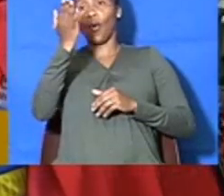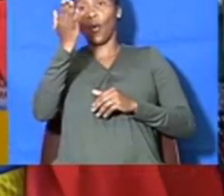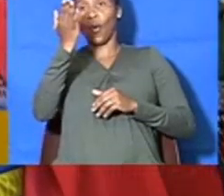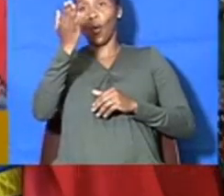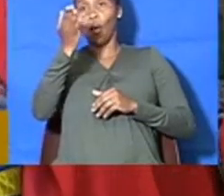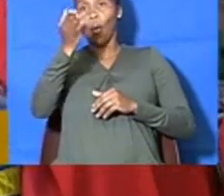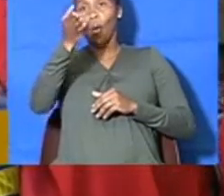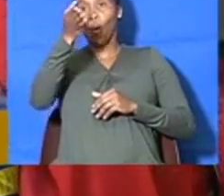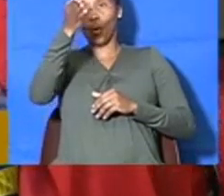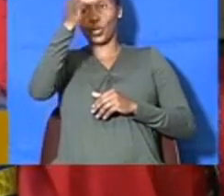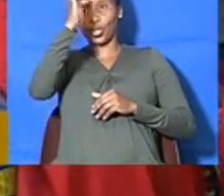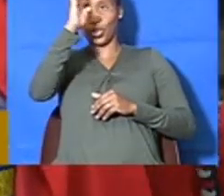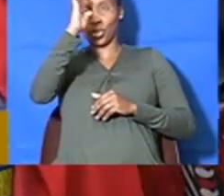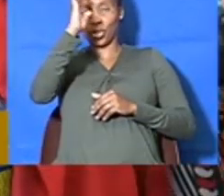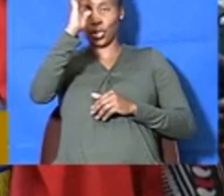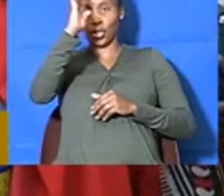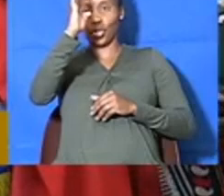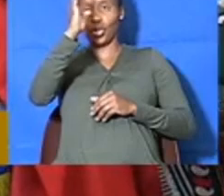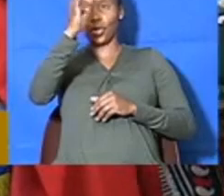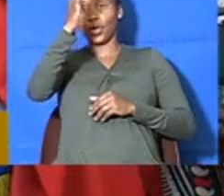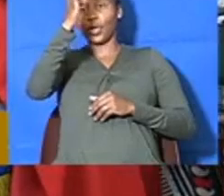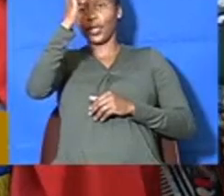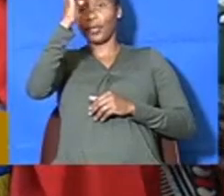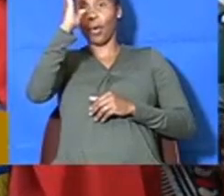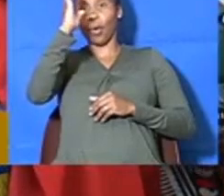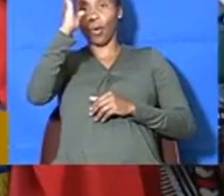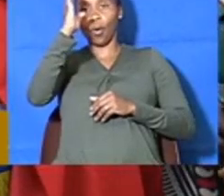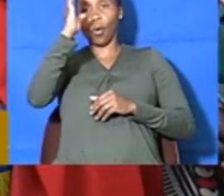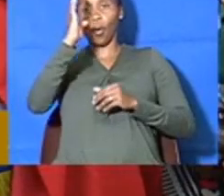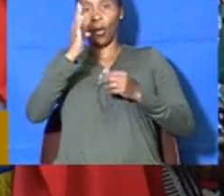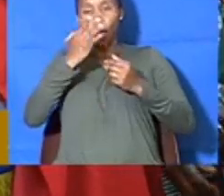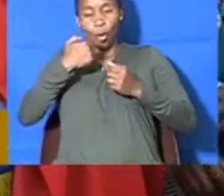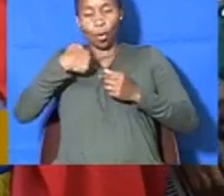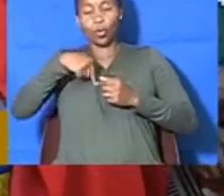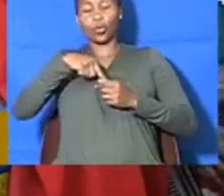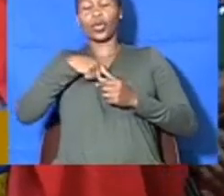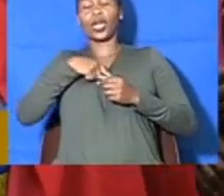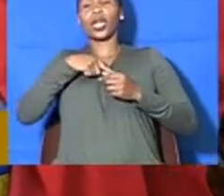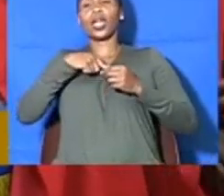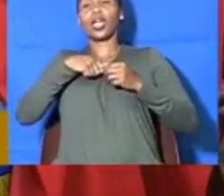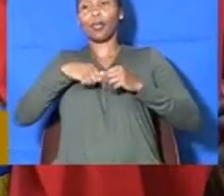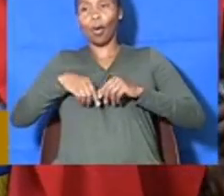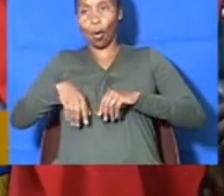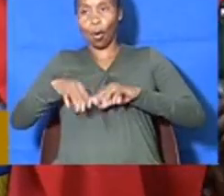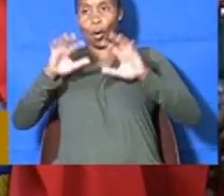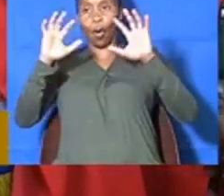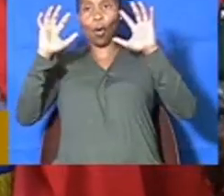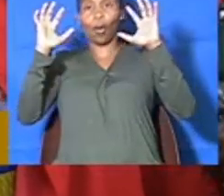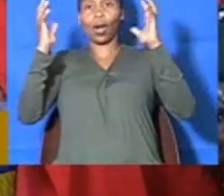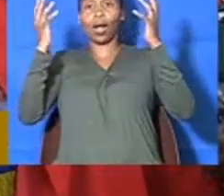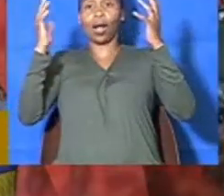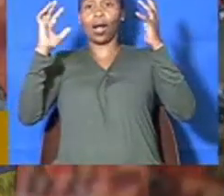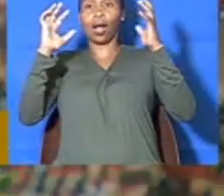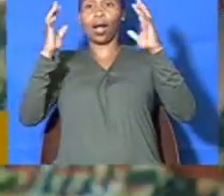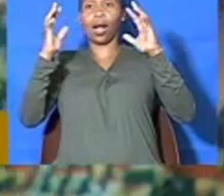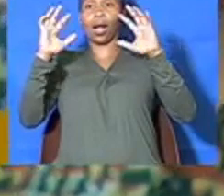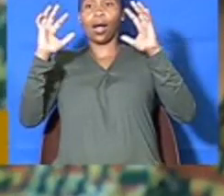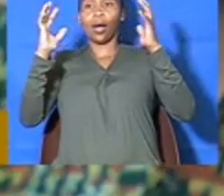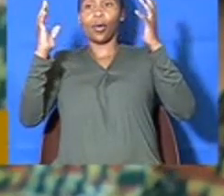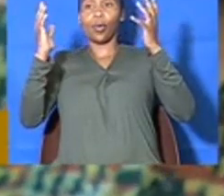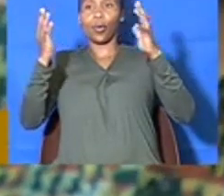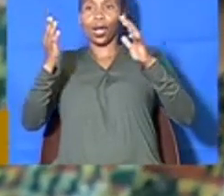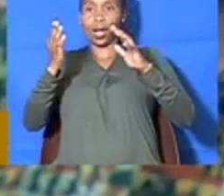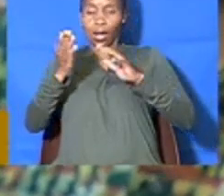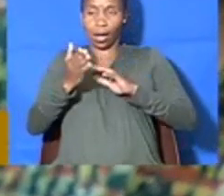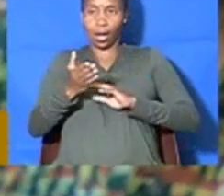We do any means to attract those doctors to operate in our local